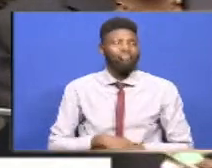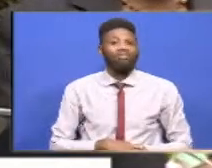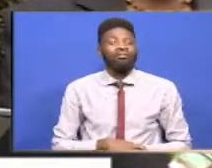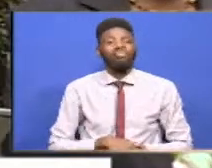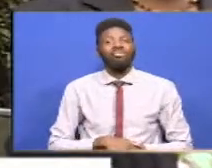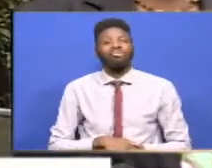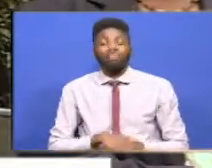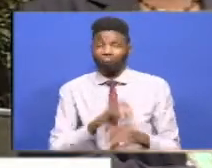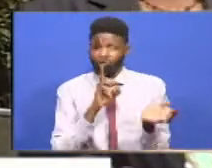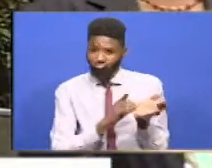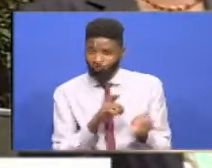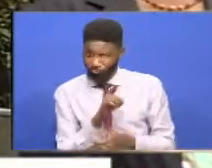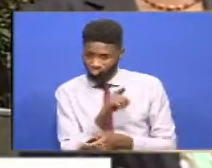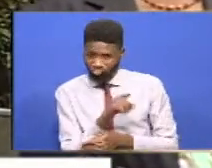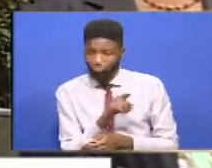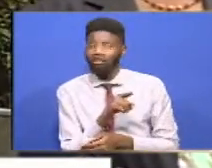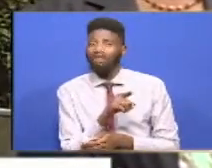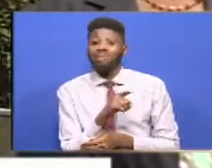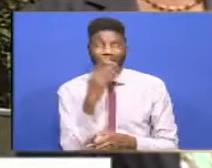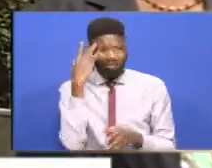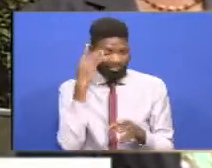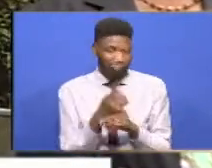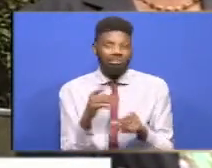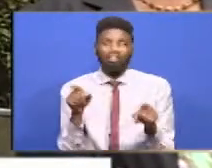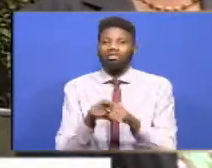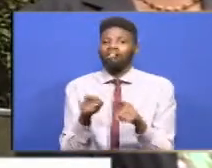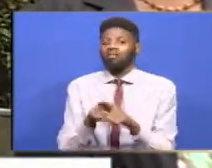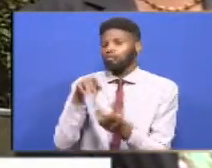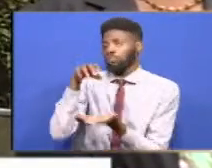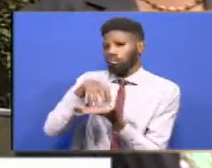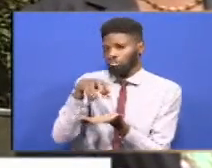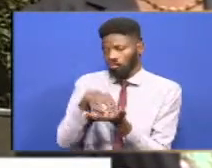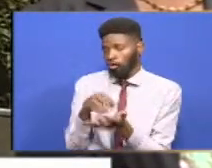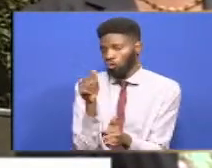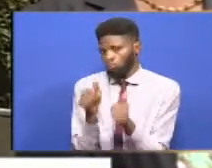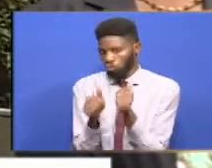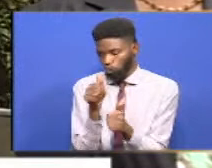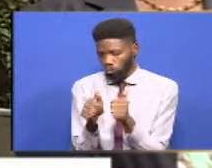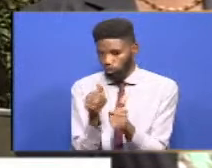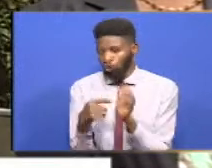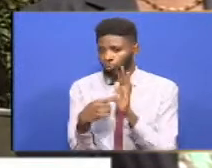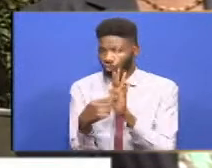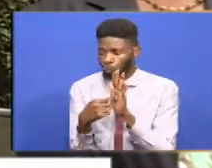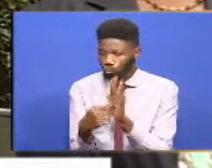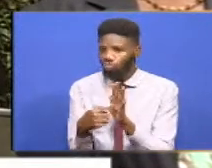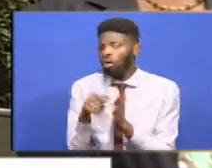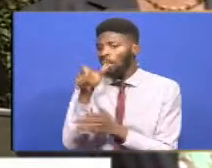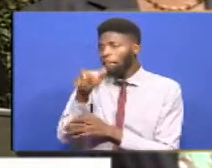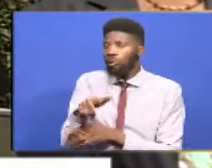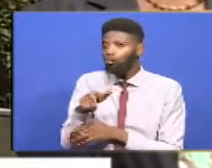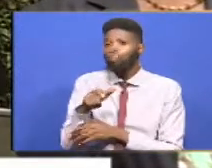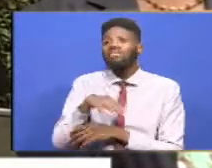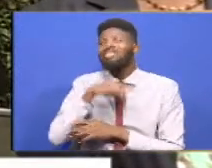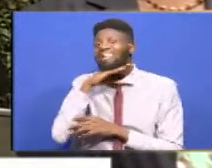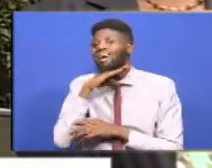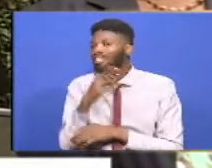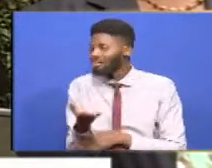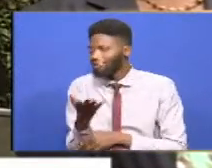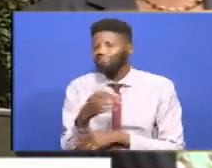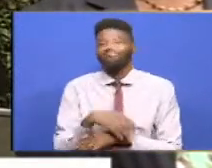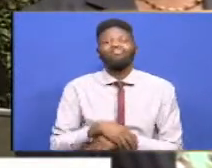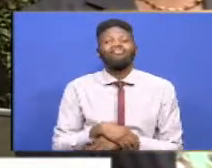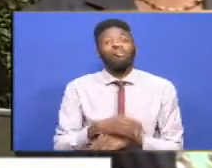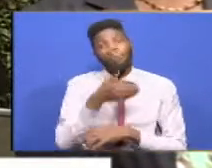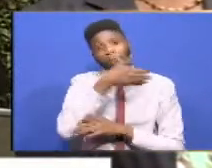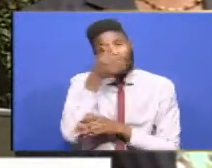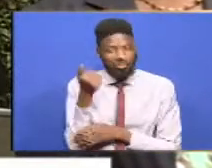clinician and also circumstances regarding the death of the diseased person. It is better to err and